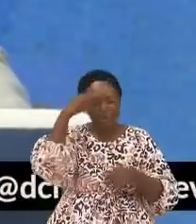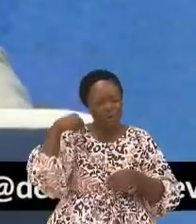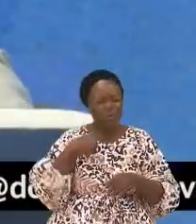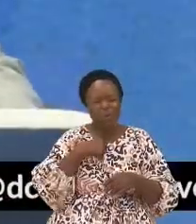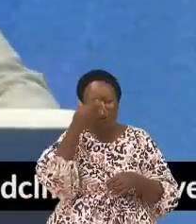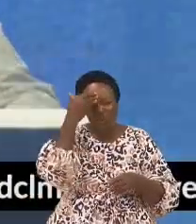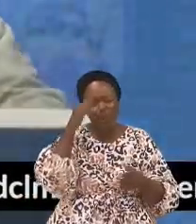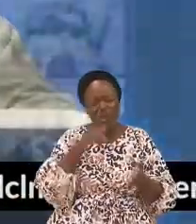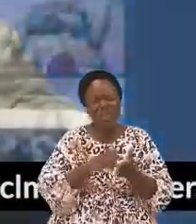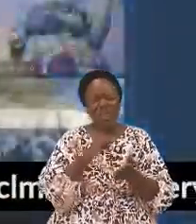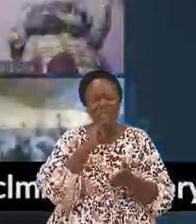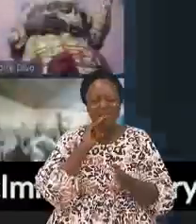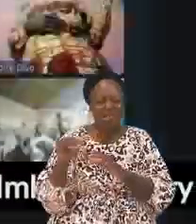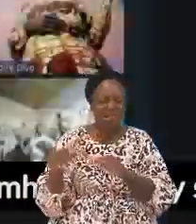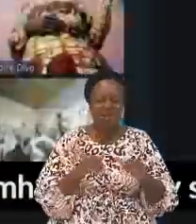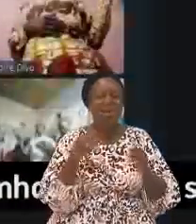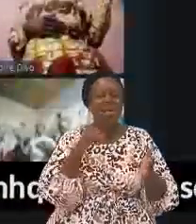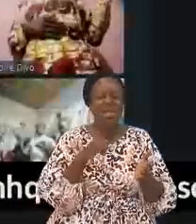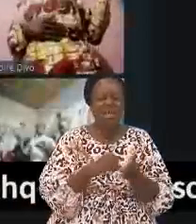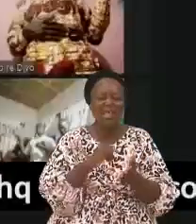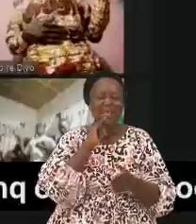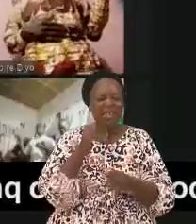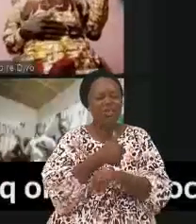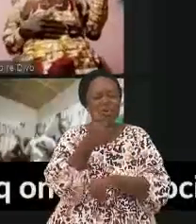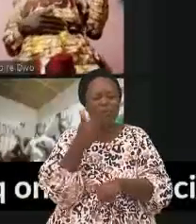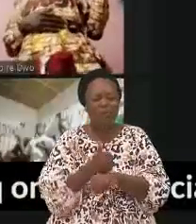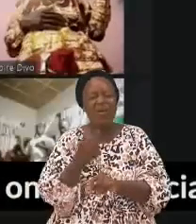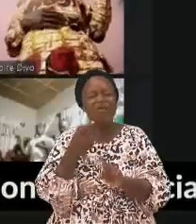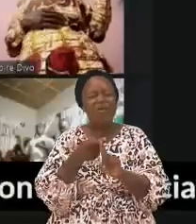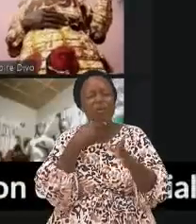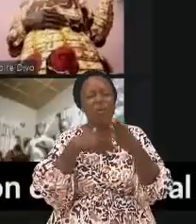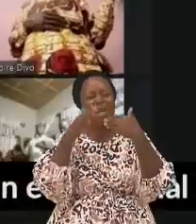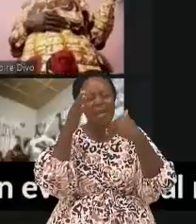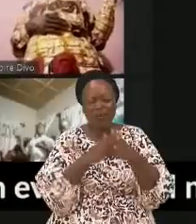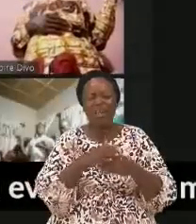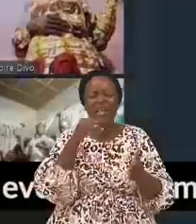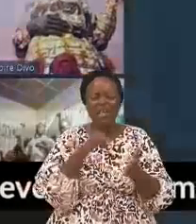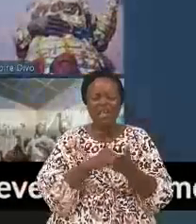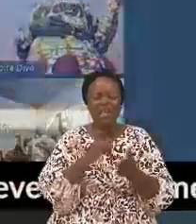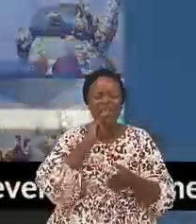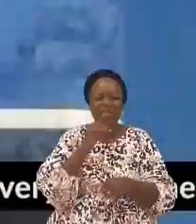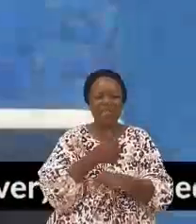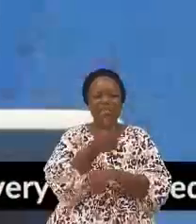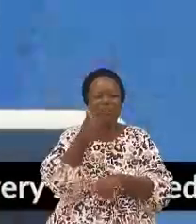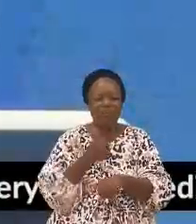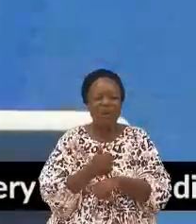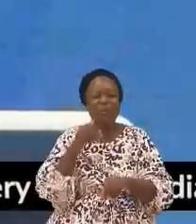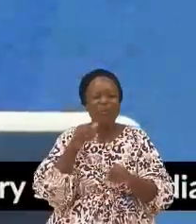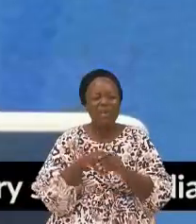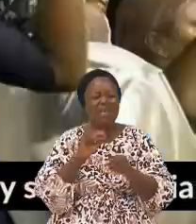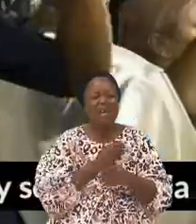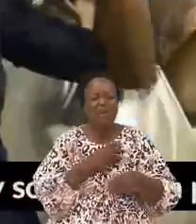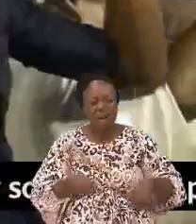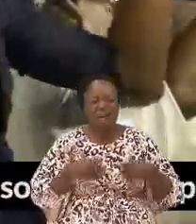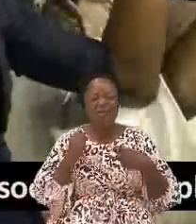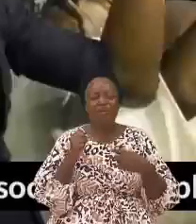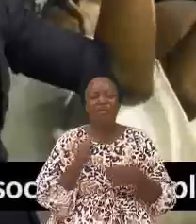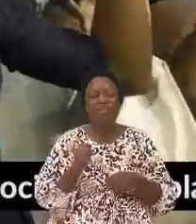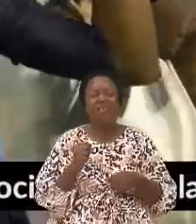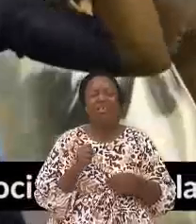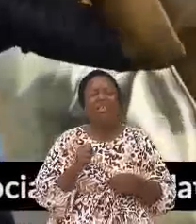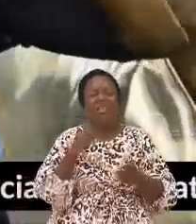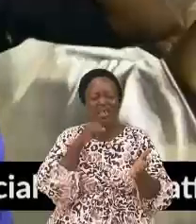right now. We thank you because it is done. It is confirmed from heaven.